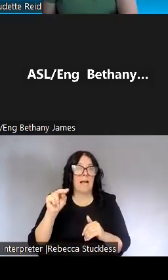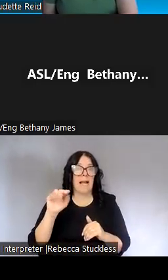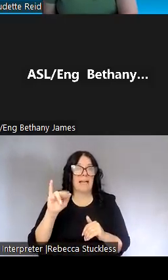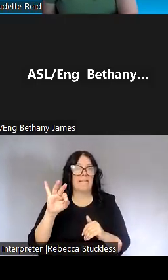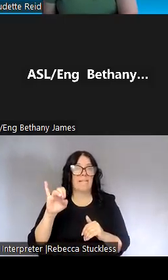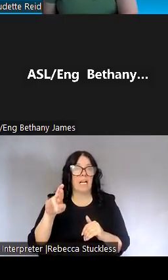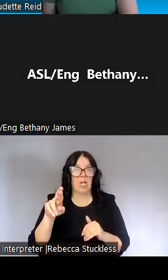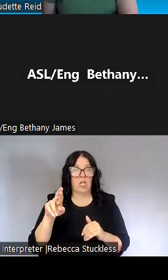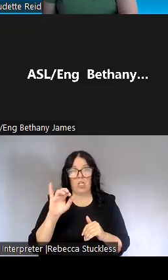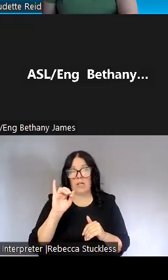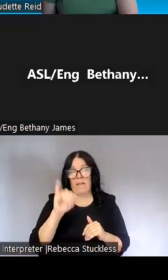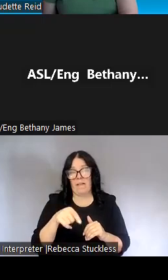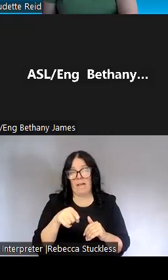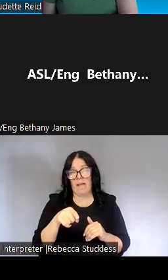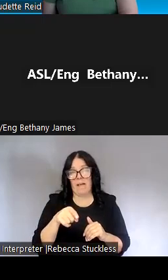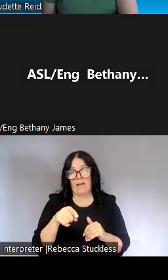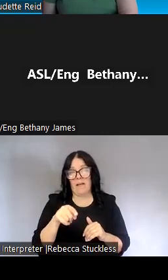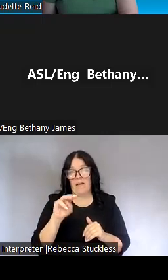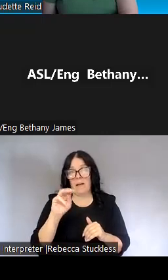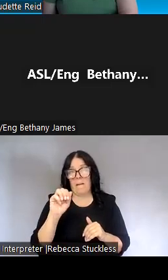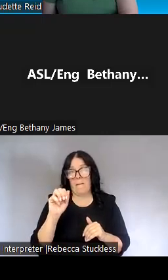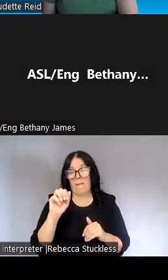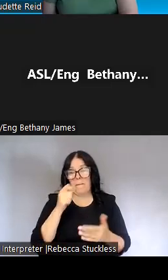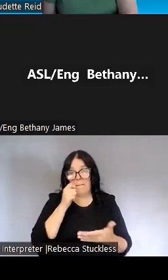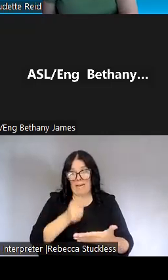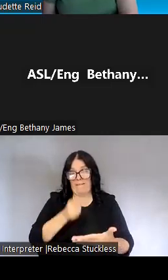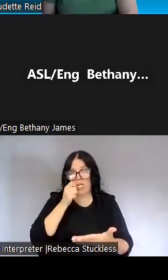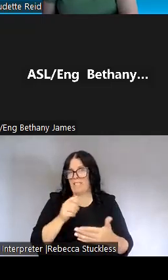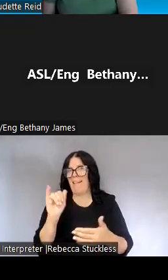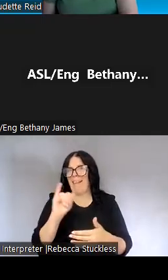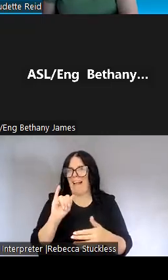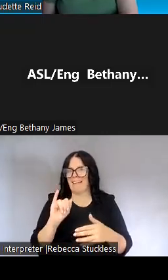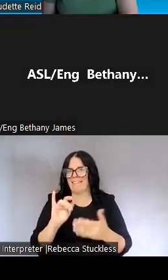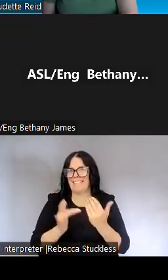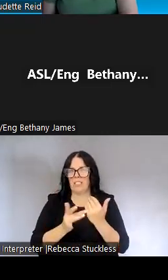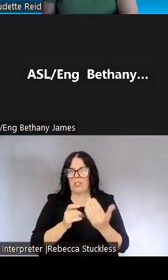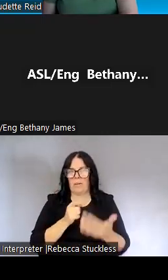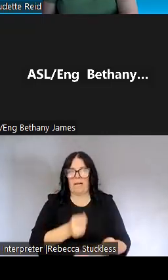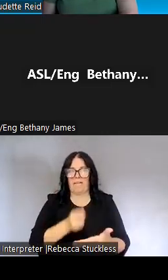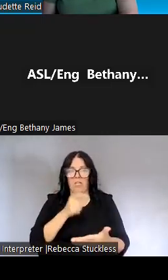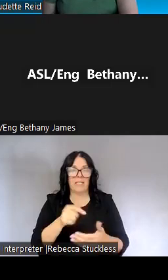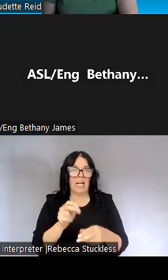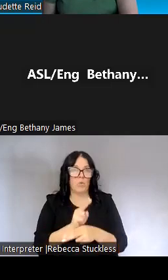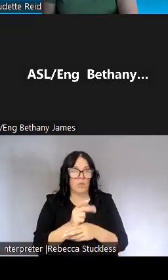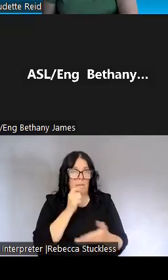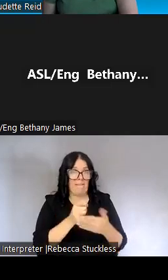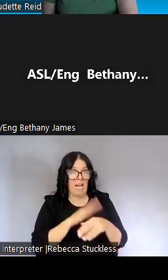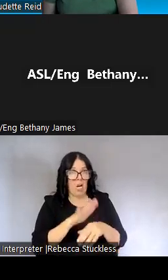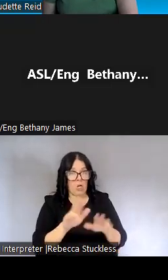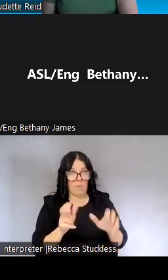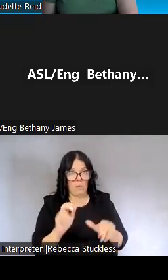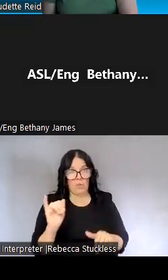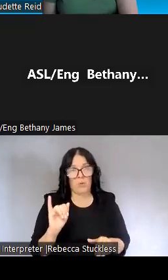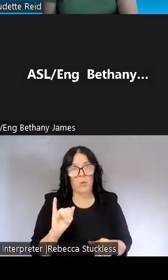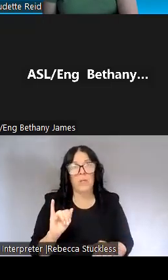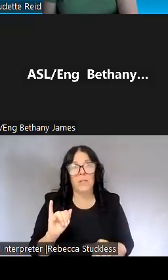is Magnifier works like a digital magnifying glass. It's like Magnifier on your computer as well.